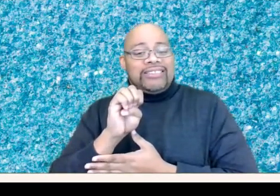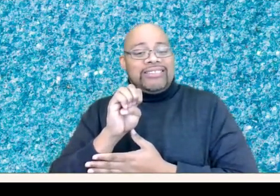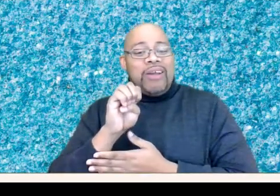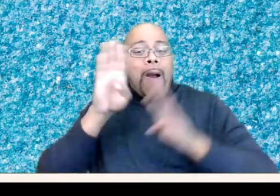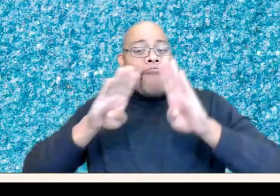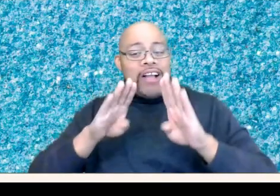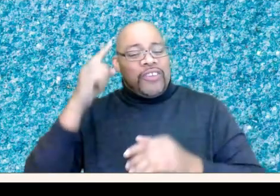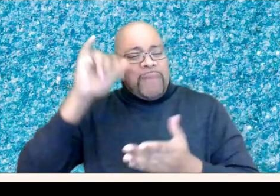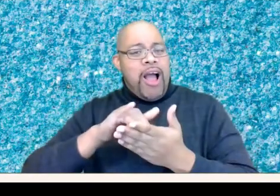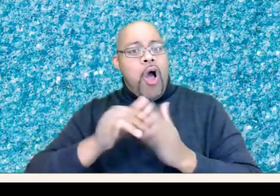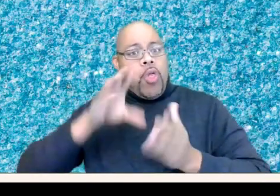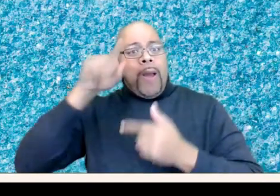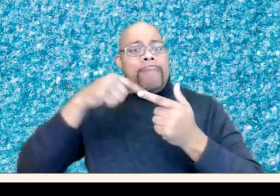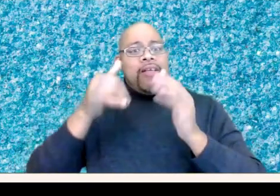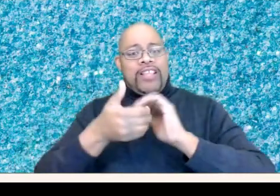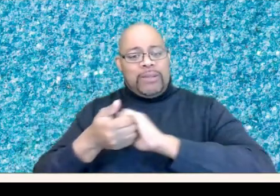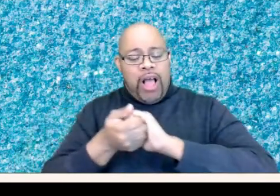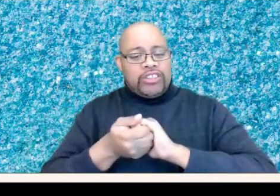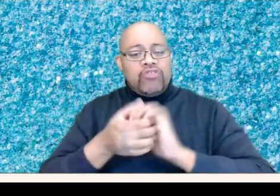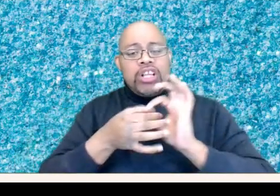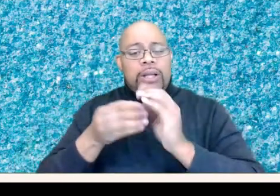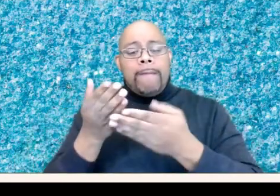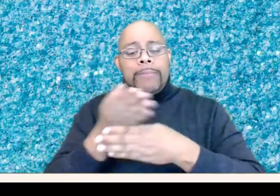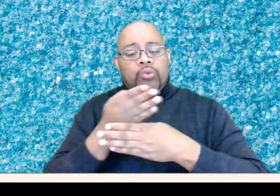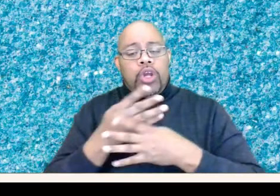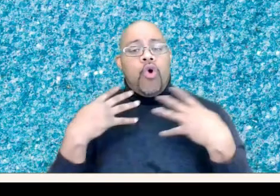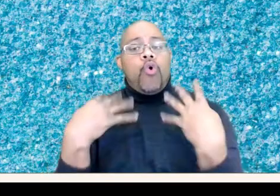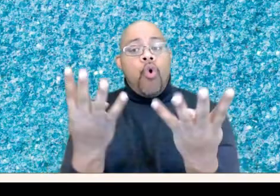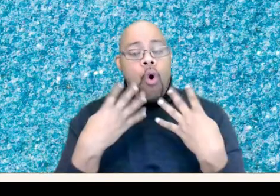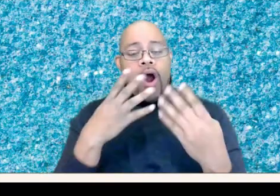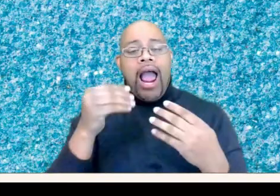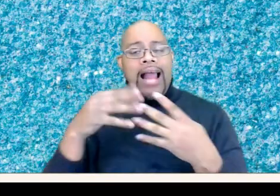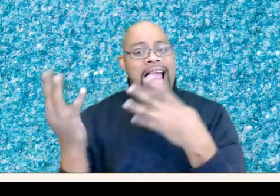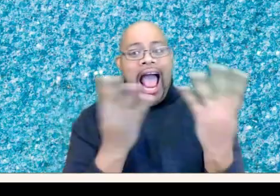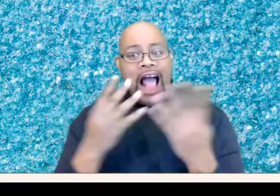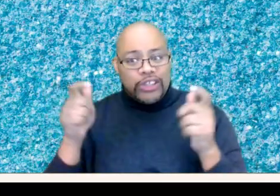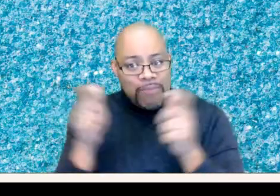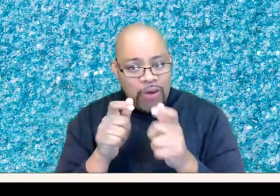anything about this symbiotic relationship between corals and their microscopic algae.